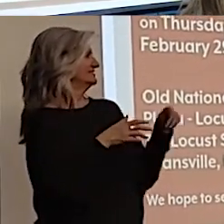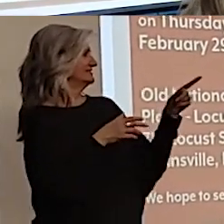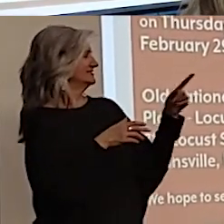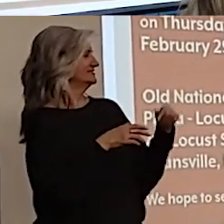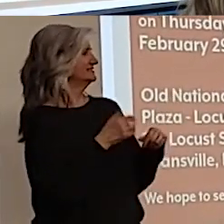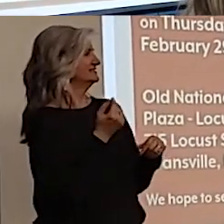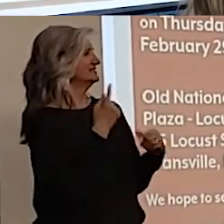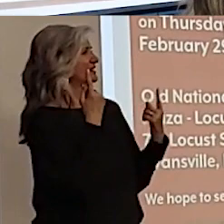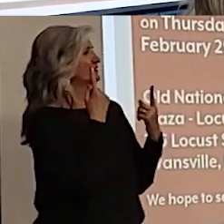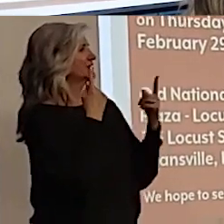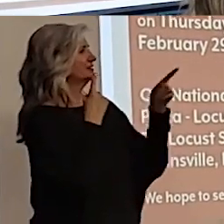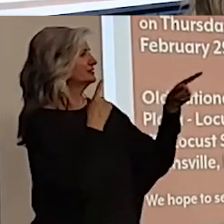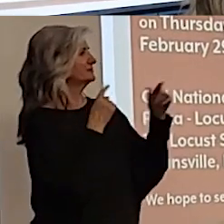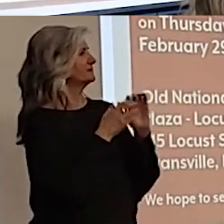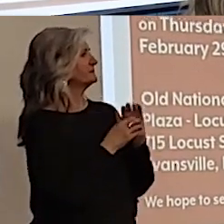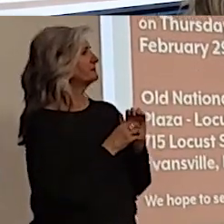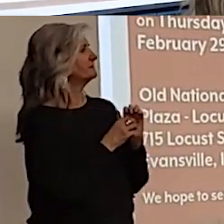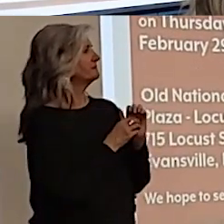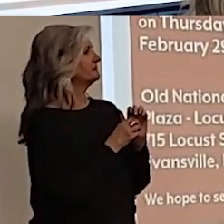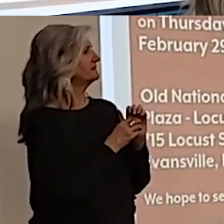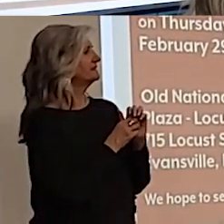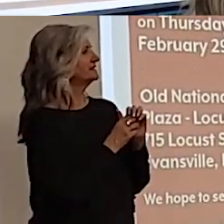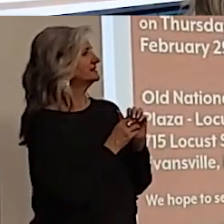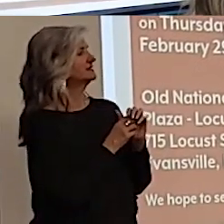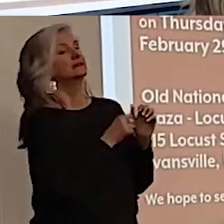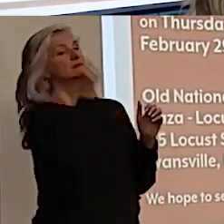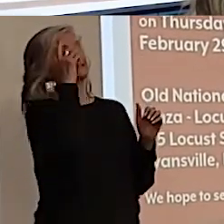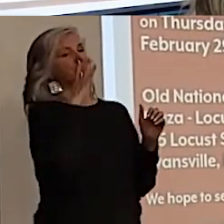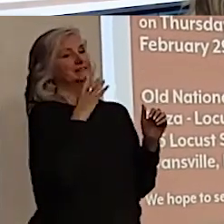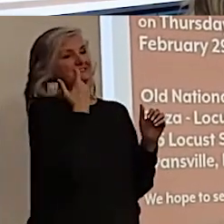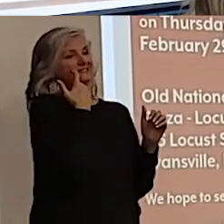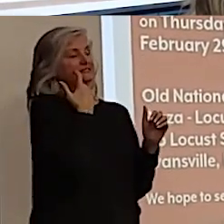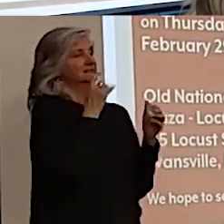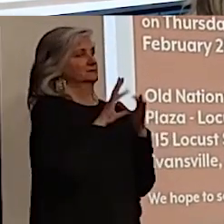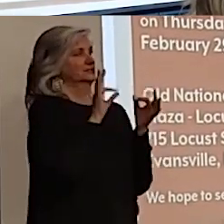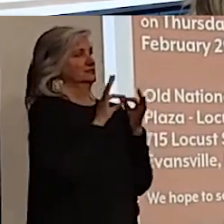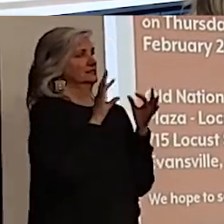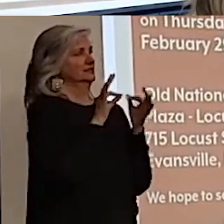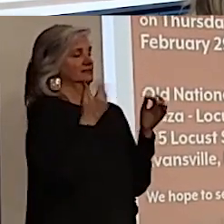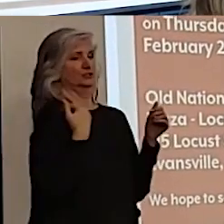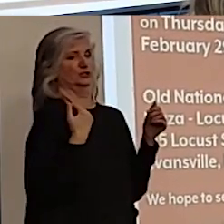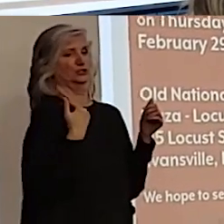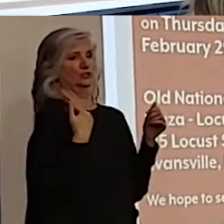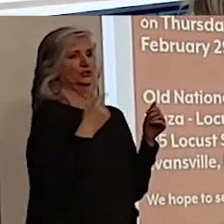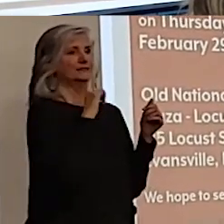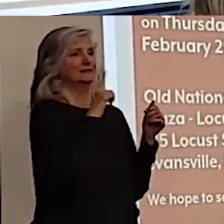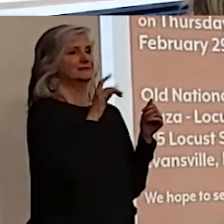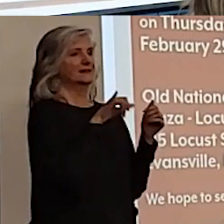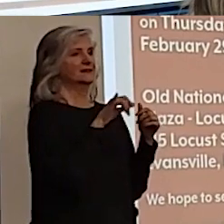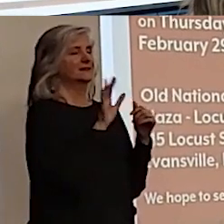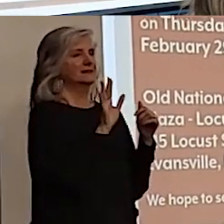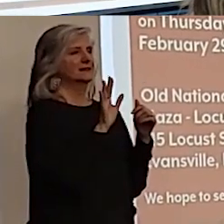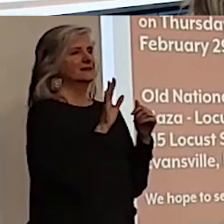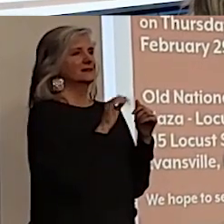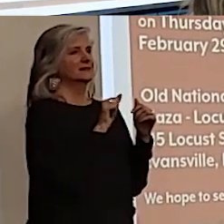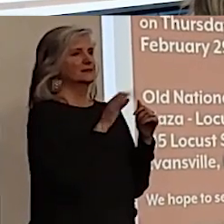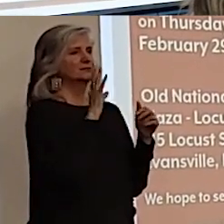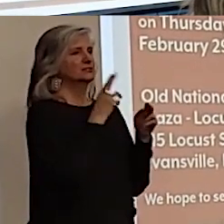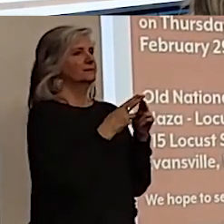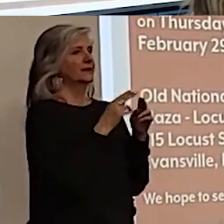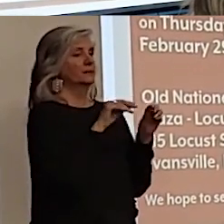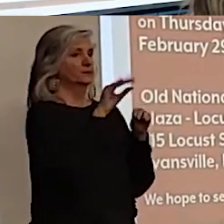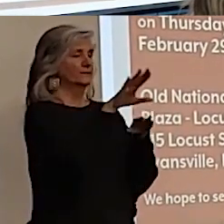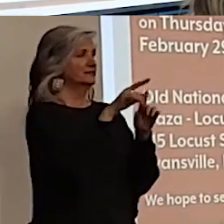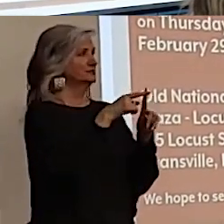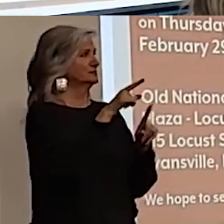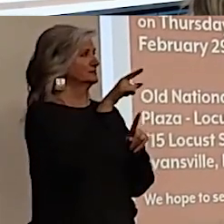I just wondered, what this gentleman just said earlier is that, you know, he was talking about moving to